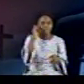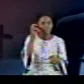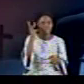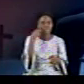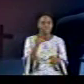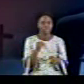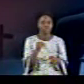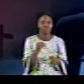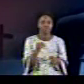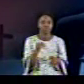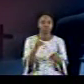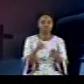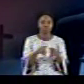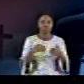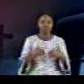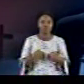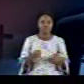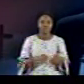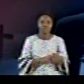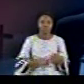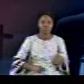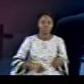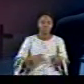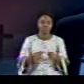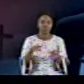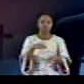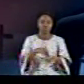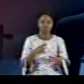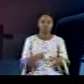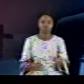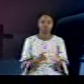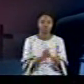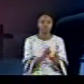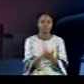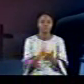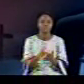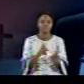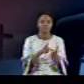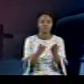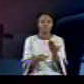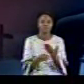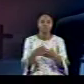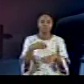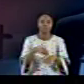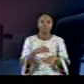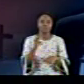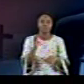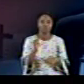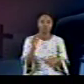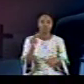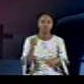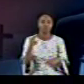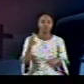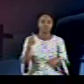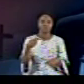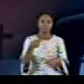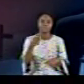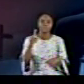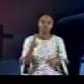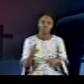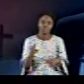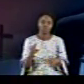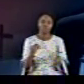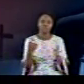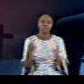Touch Crusade at Enugu, the Lord God Almighty touched him and bilateral inguinoscrotal hernia disappeared. Since then till